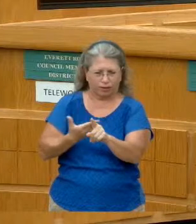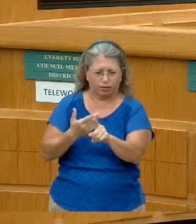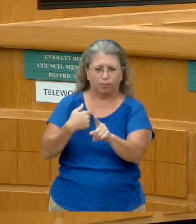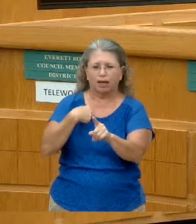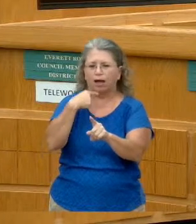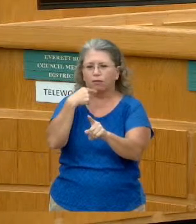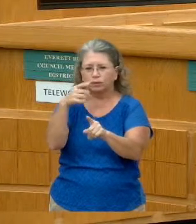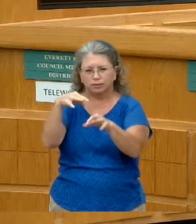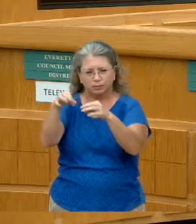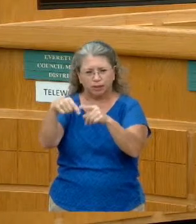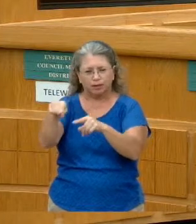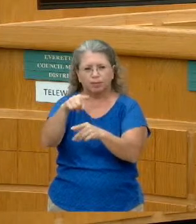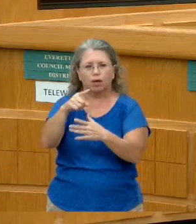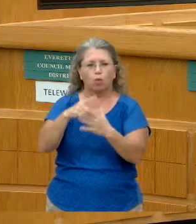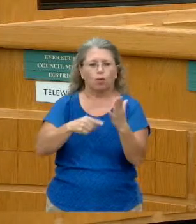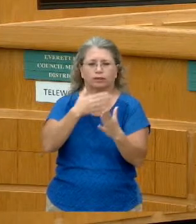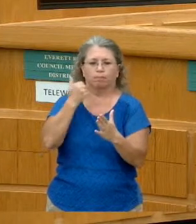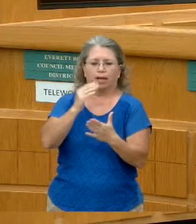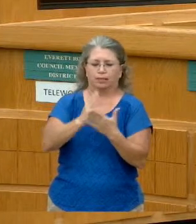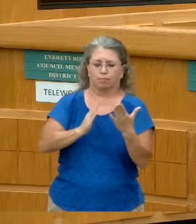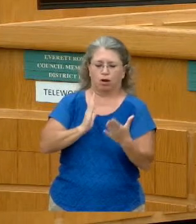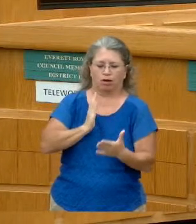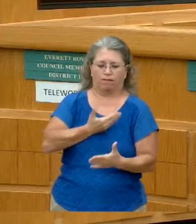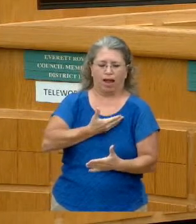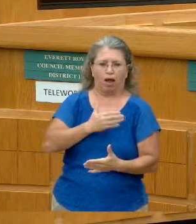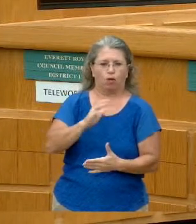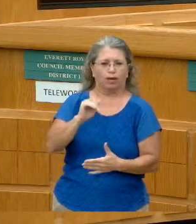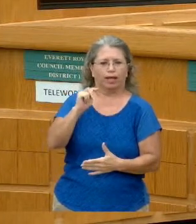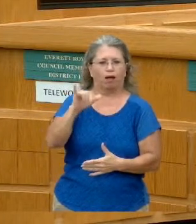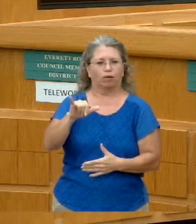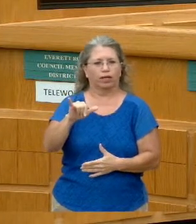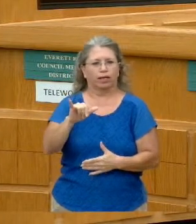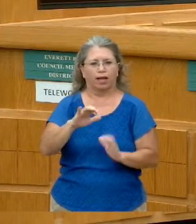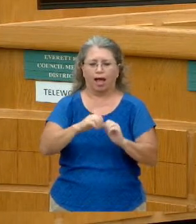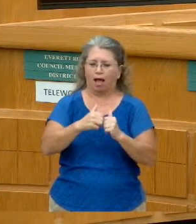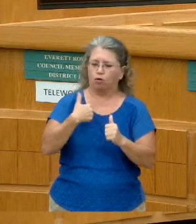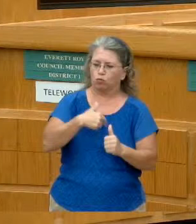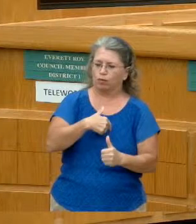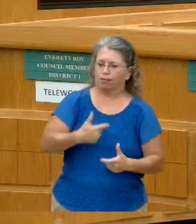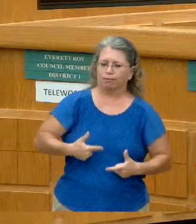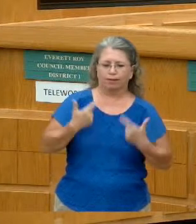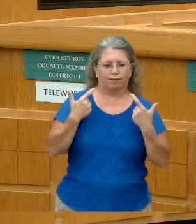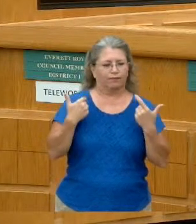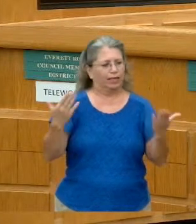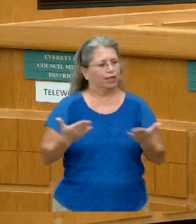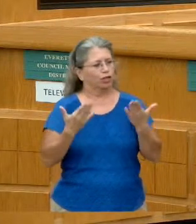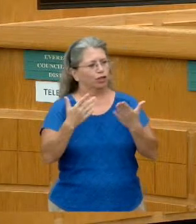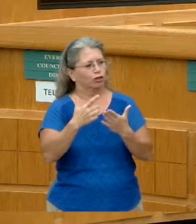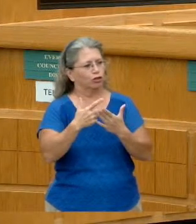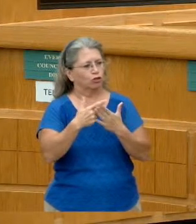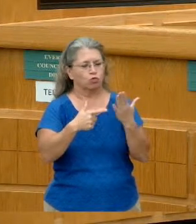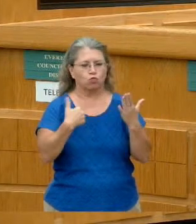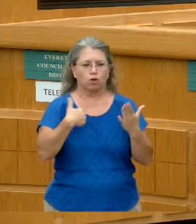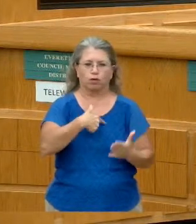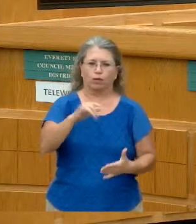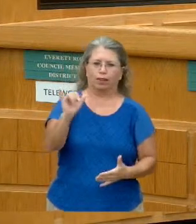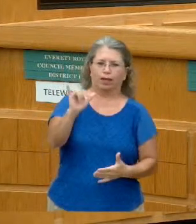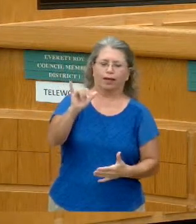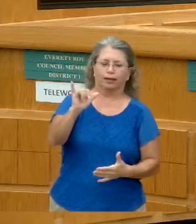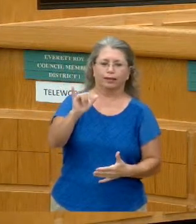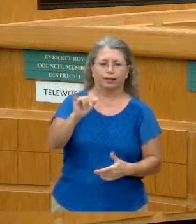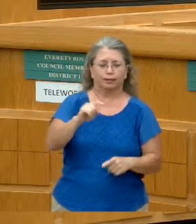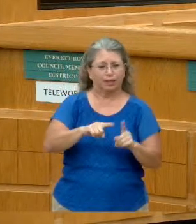is. What is Nueces all about? What are we like? How do we live? And the truth is that